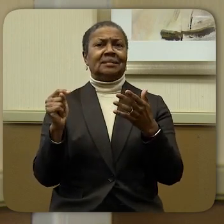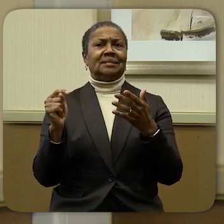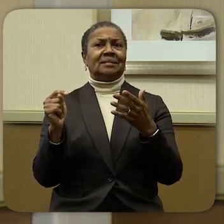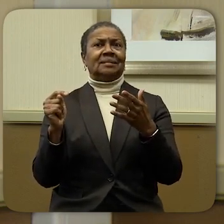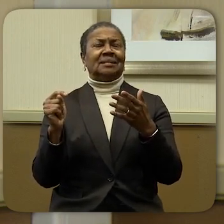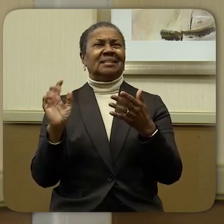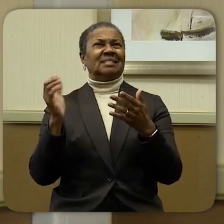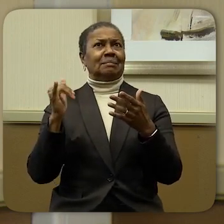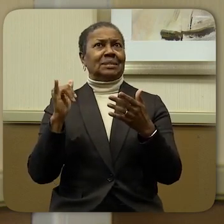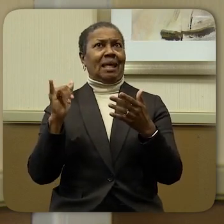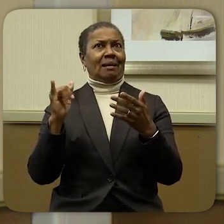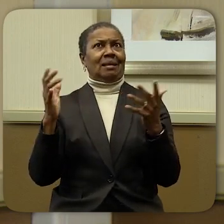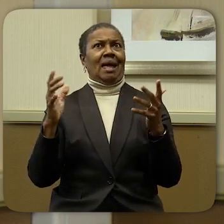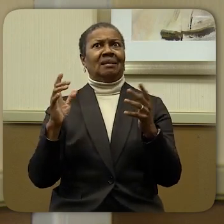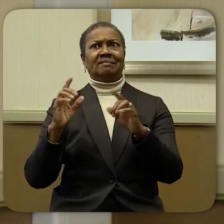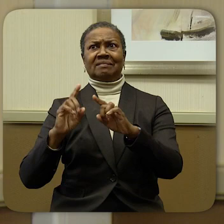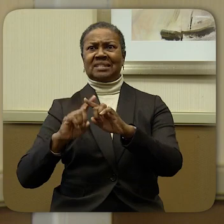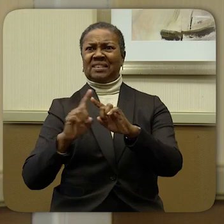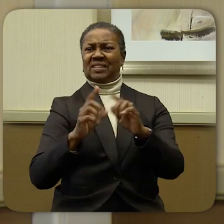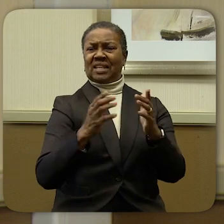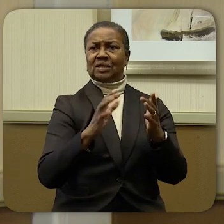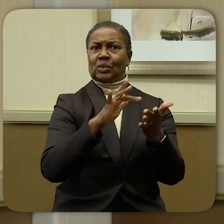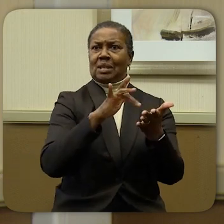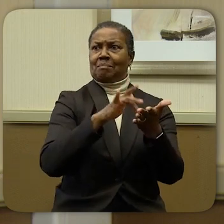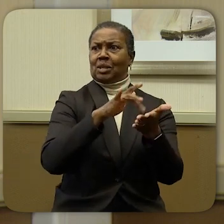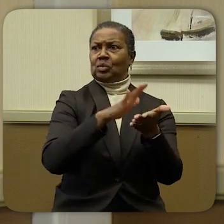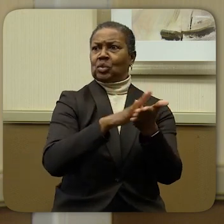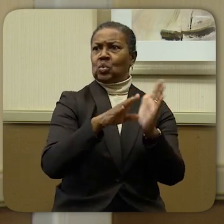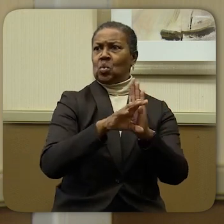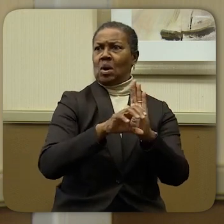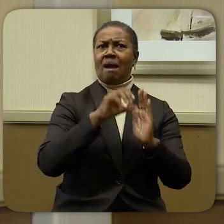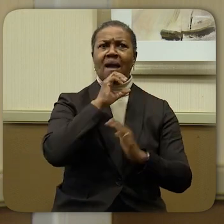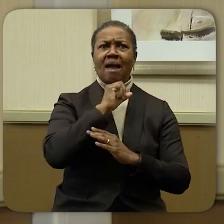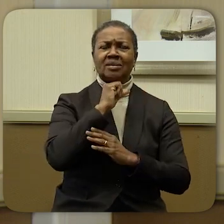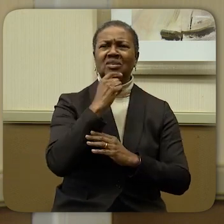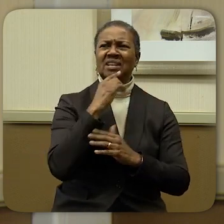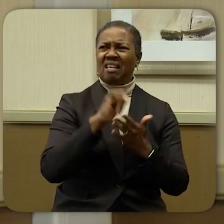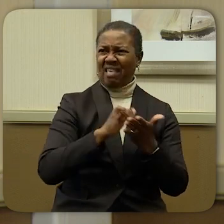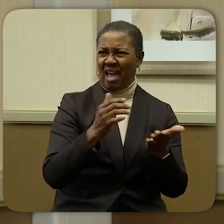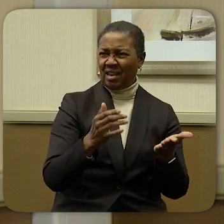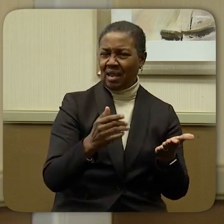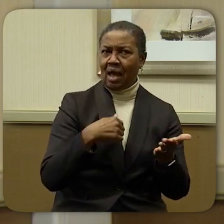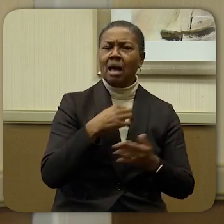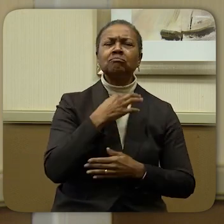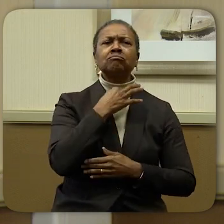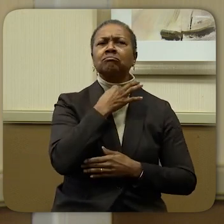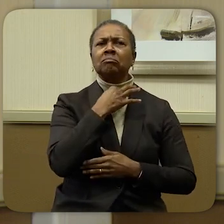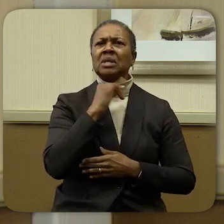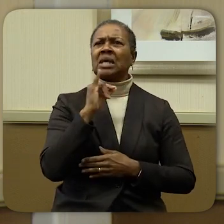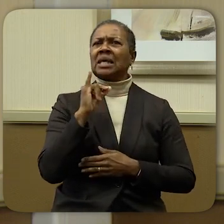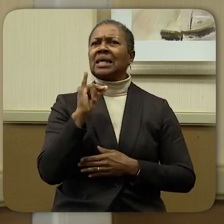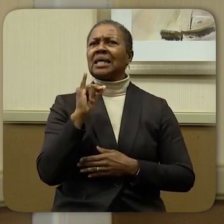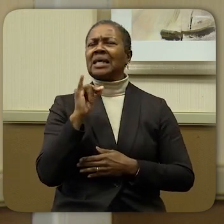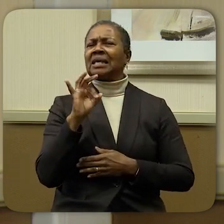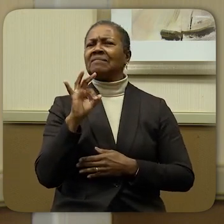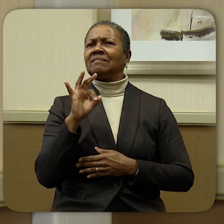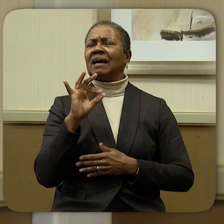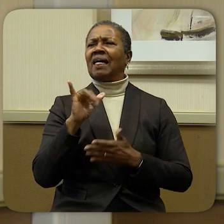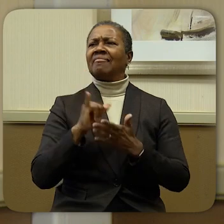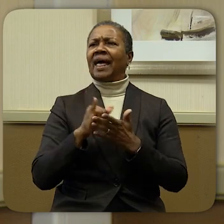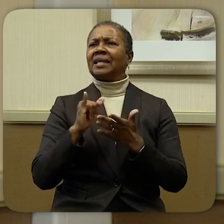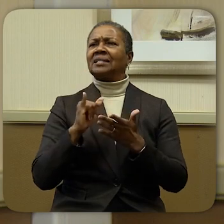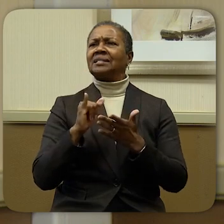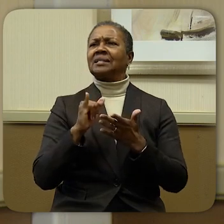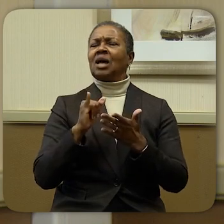it just seems like a lot of their friends in this middle school age are saying those things, and I wonder if that